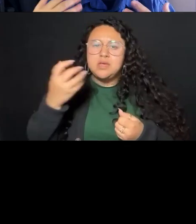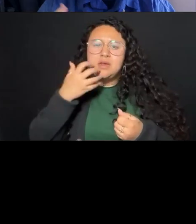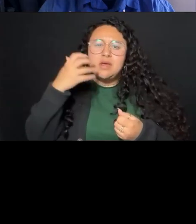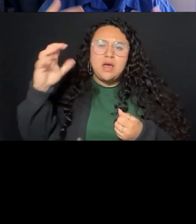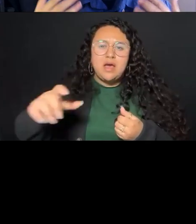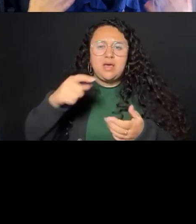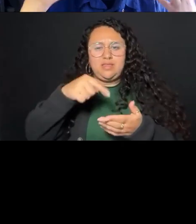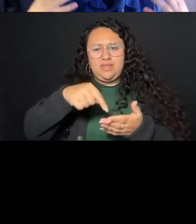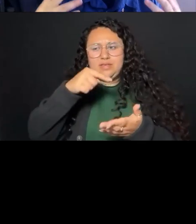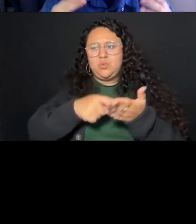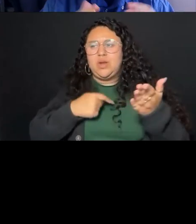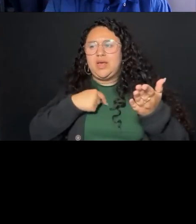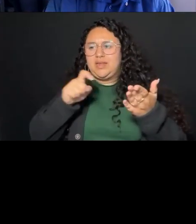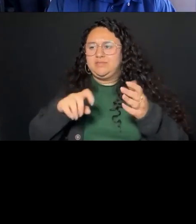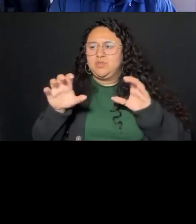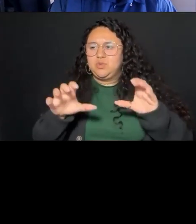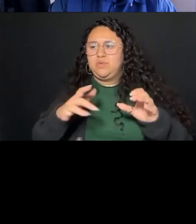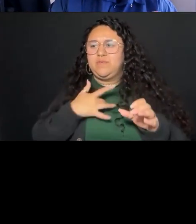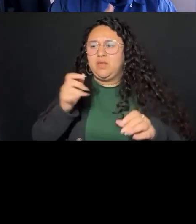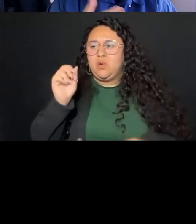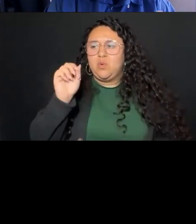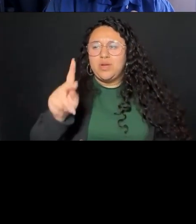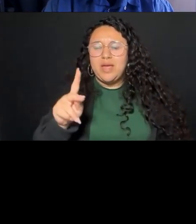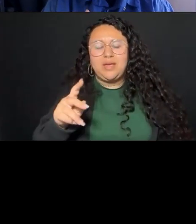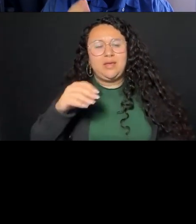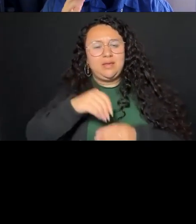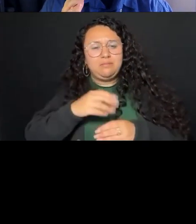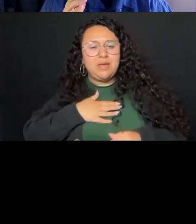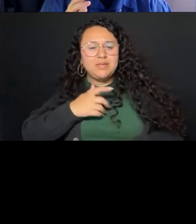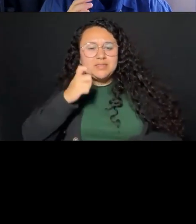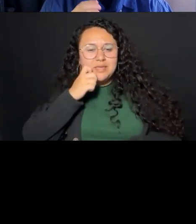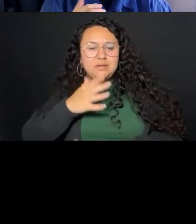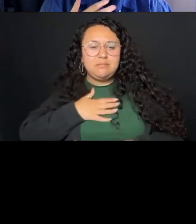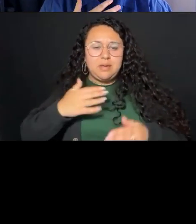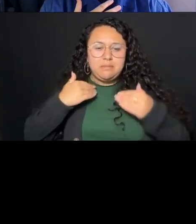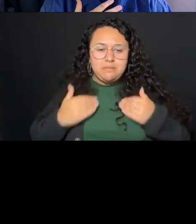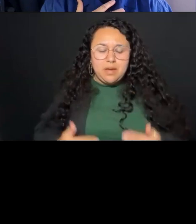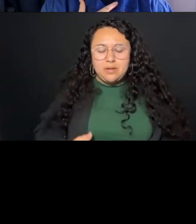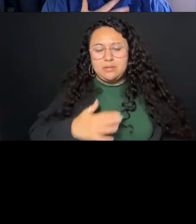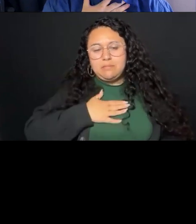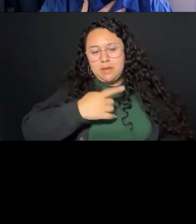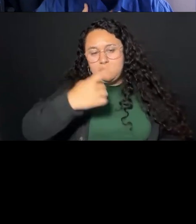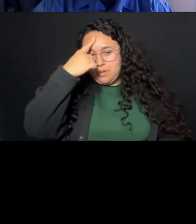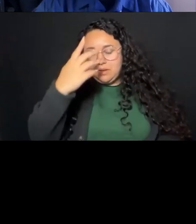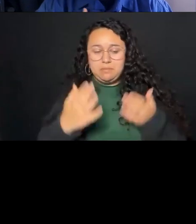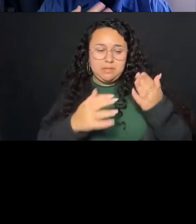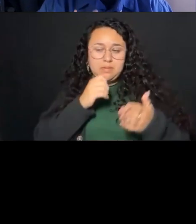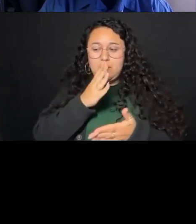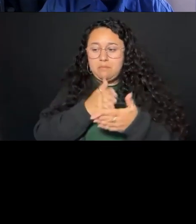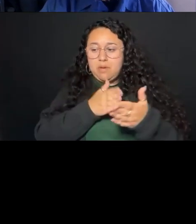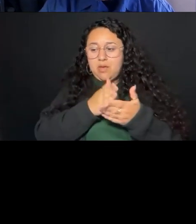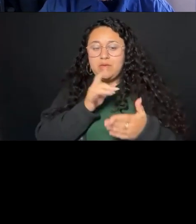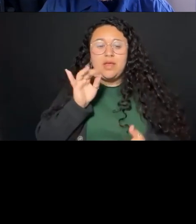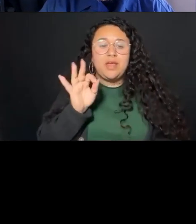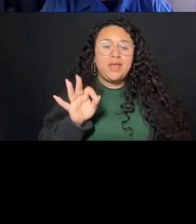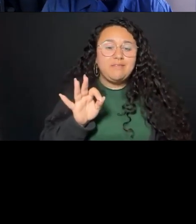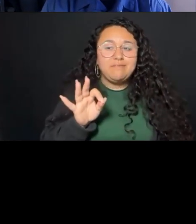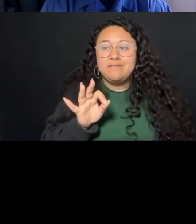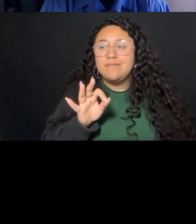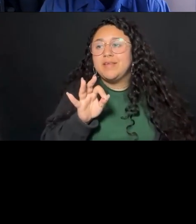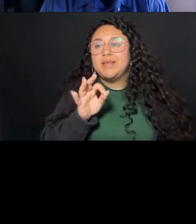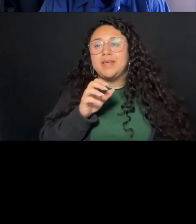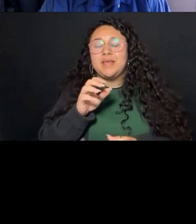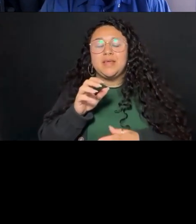my skin and my body and my brain. They might not be bothered if they end up getting, like breaking out or getting a rash under